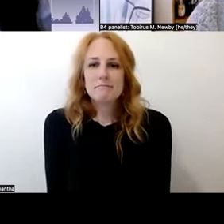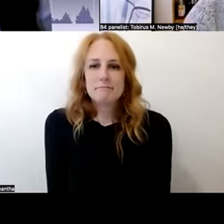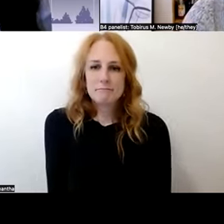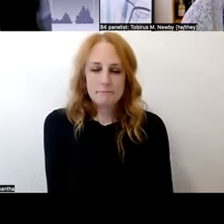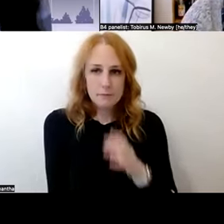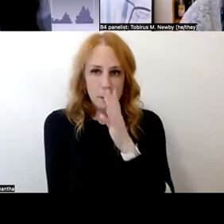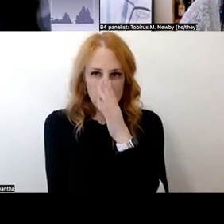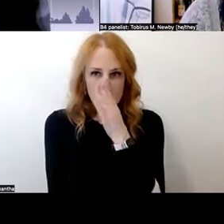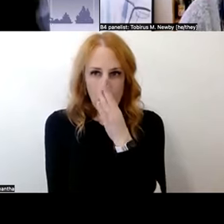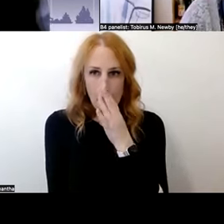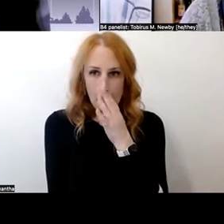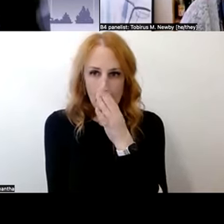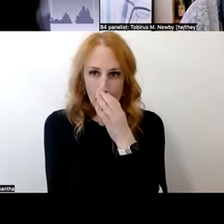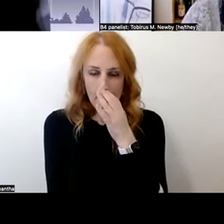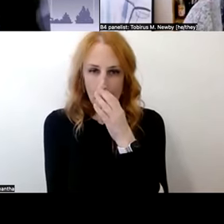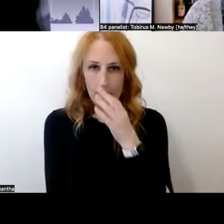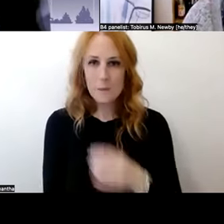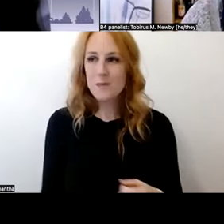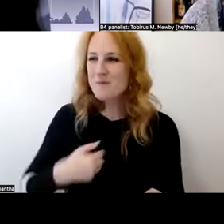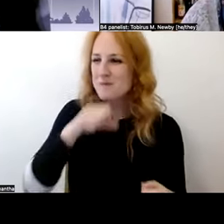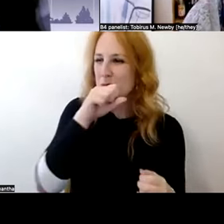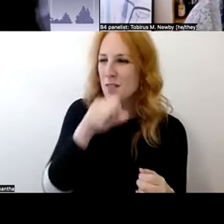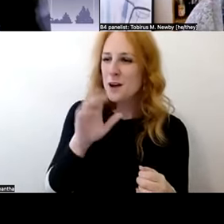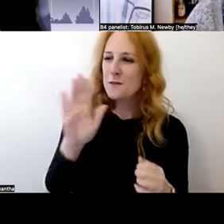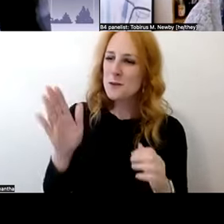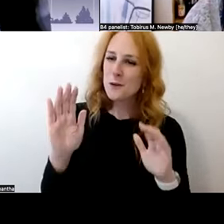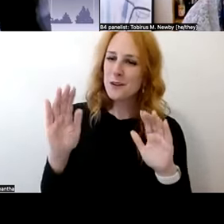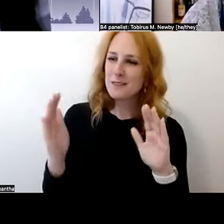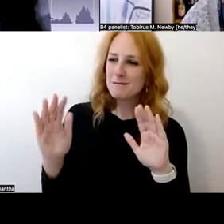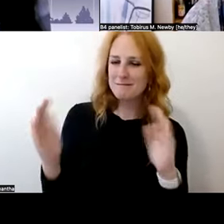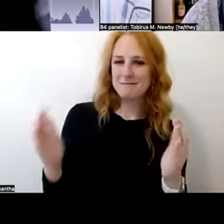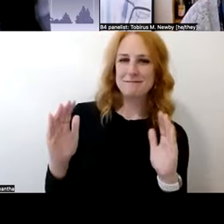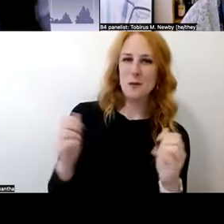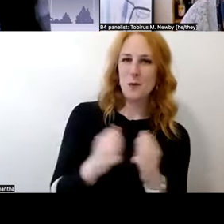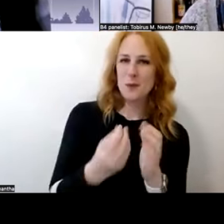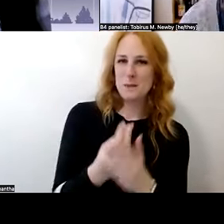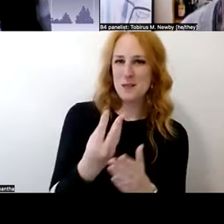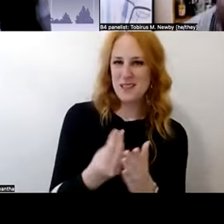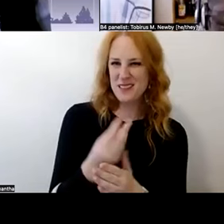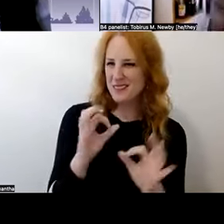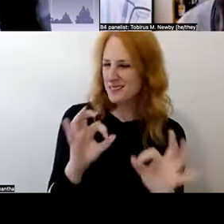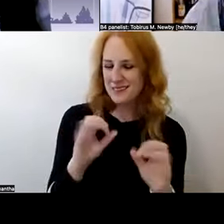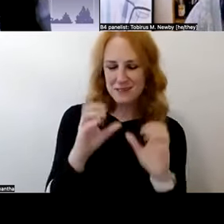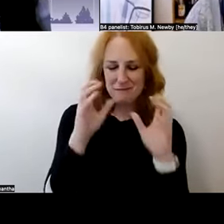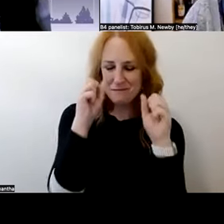Thank you, Tobirus. I love how your analogy, we're in a minivan. That's incredible.